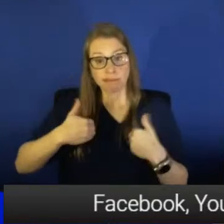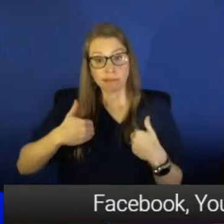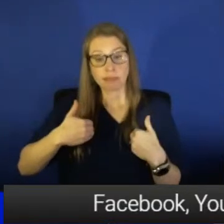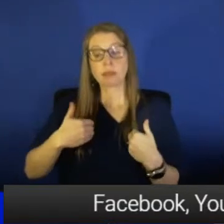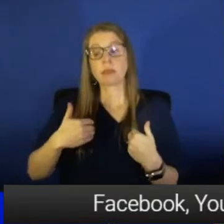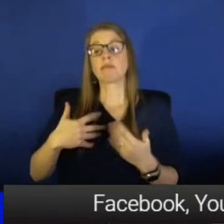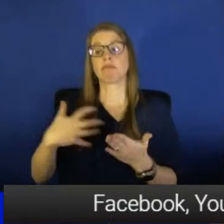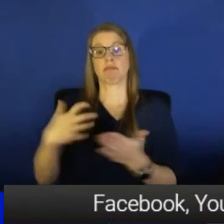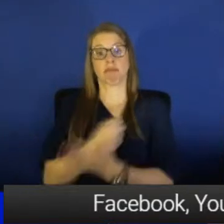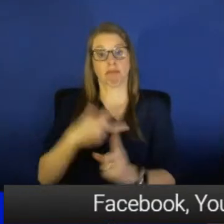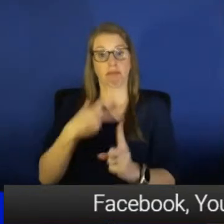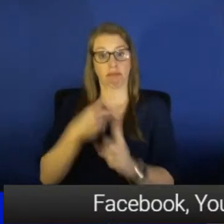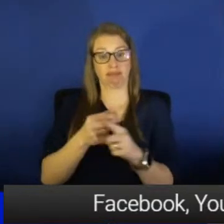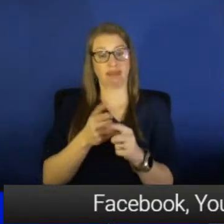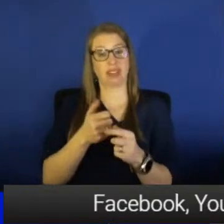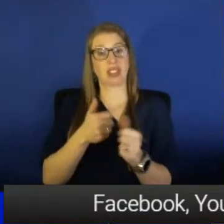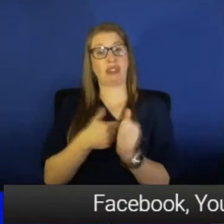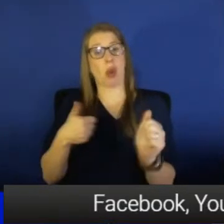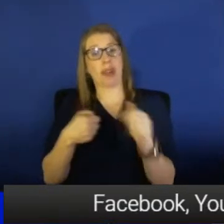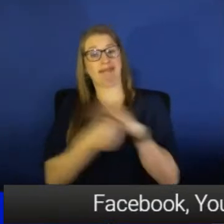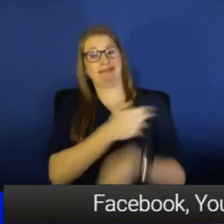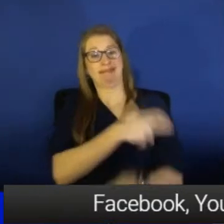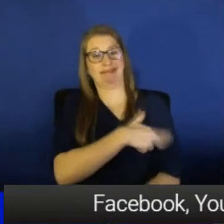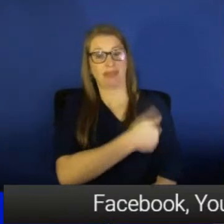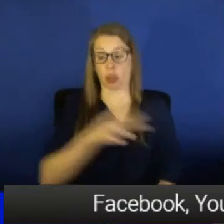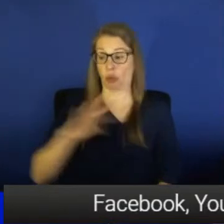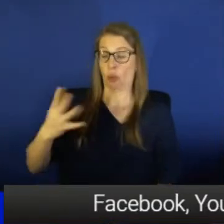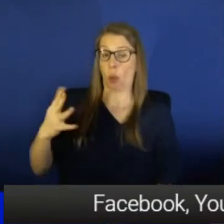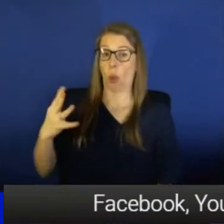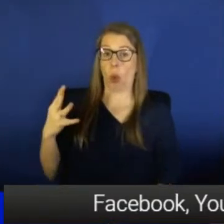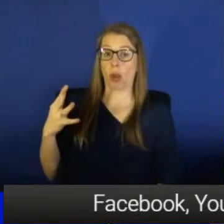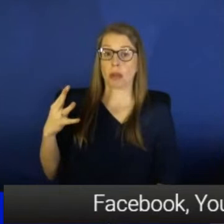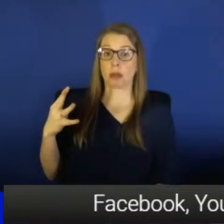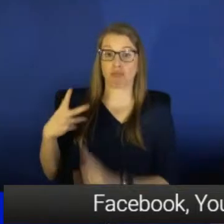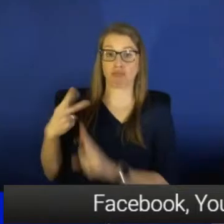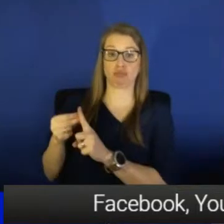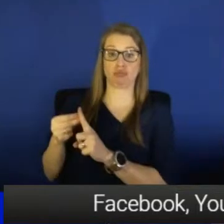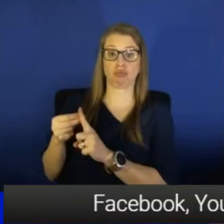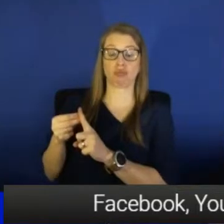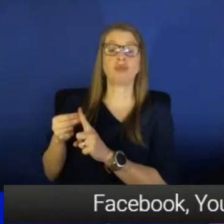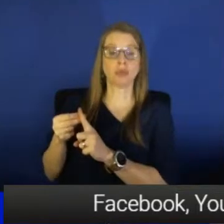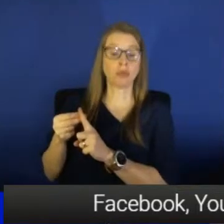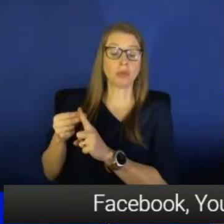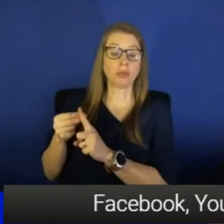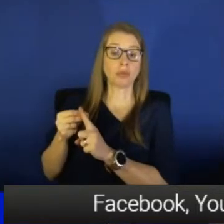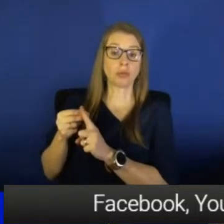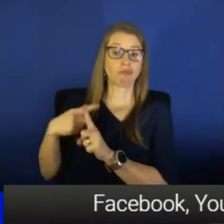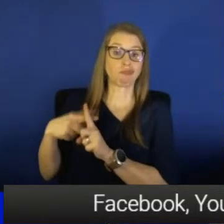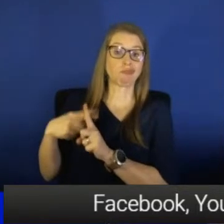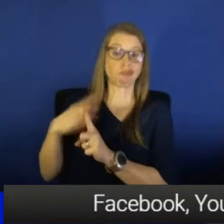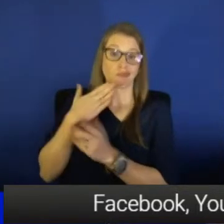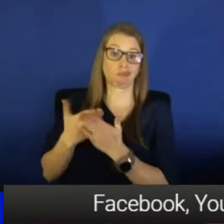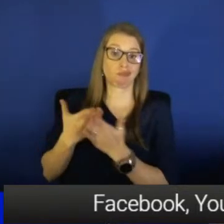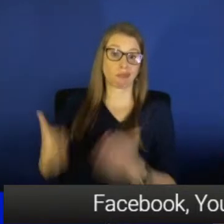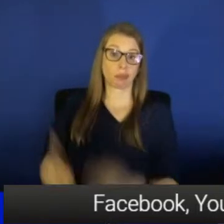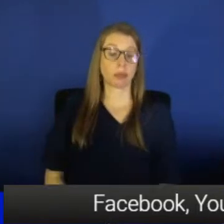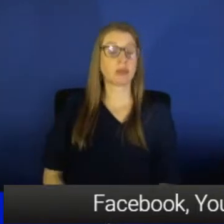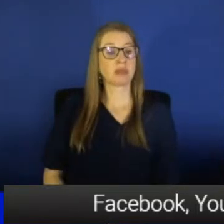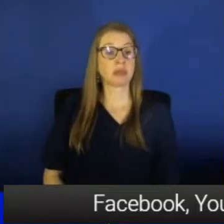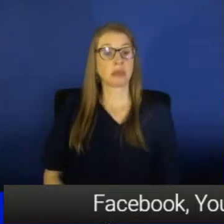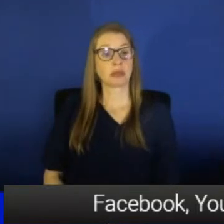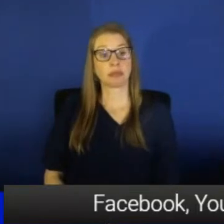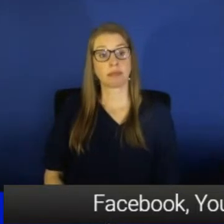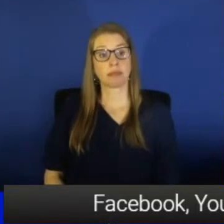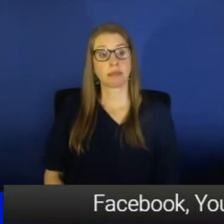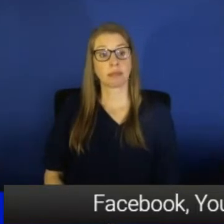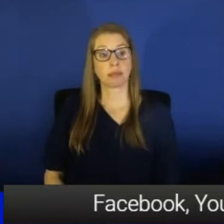from hospitalization, getting that fourth dose is a good thing. So I think if that's what